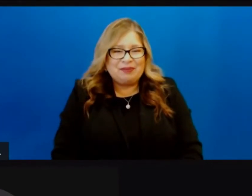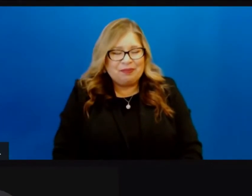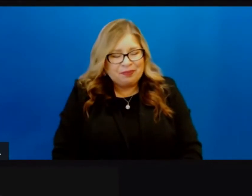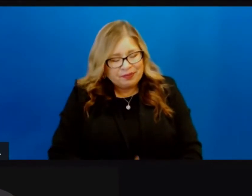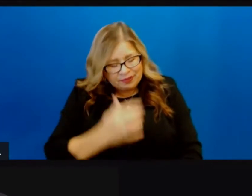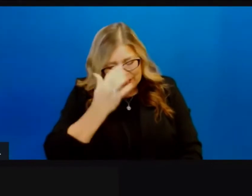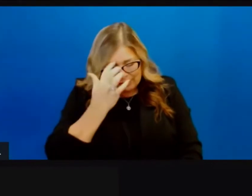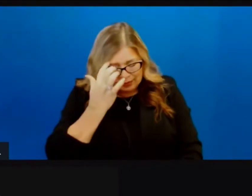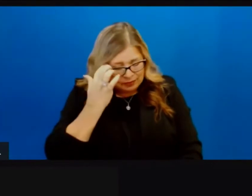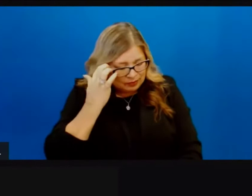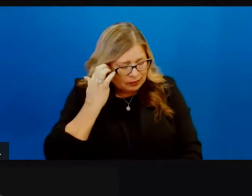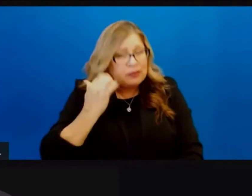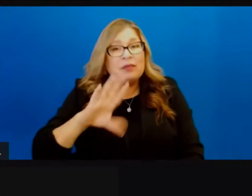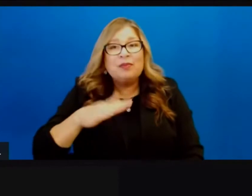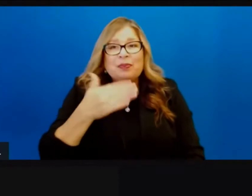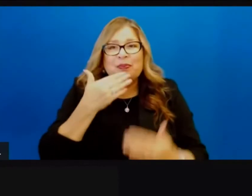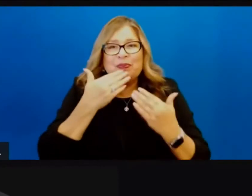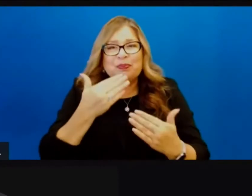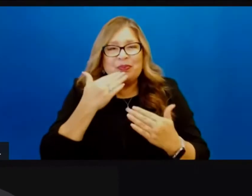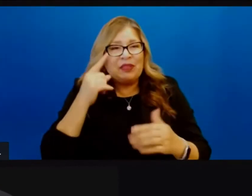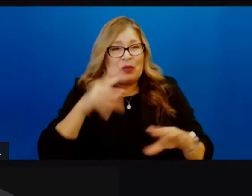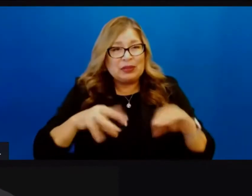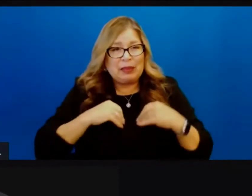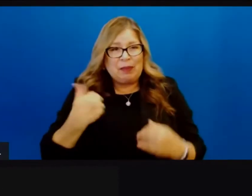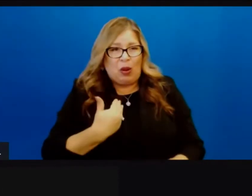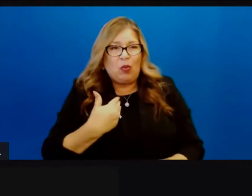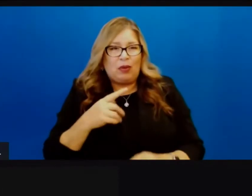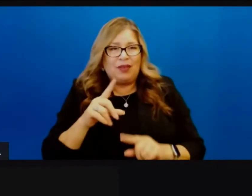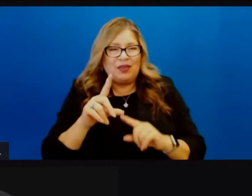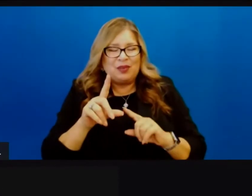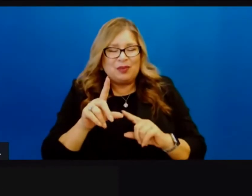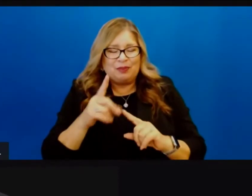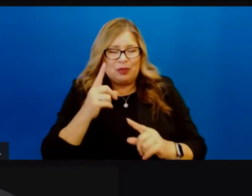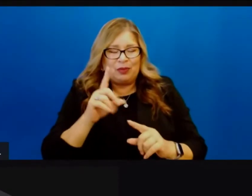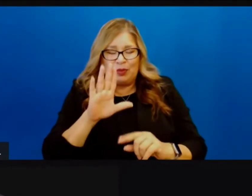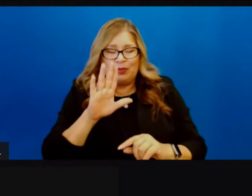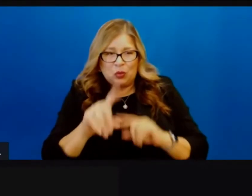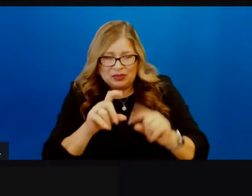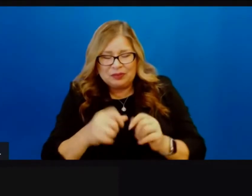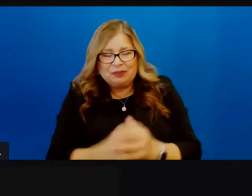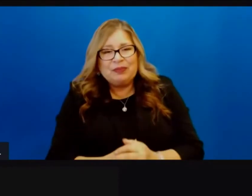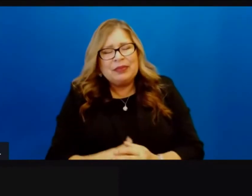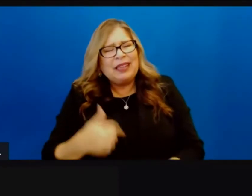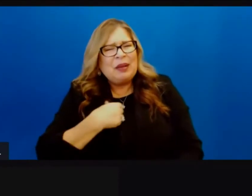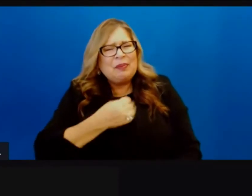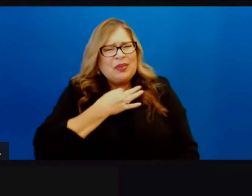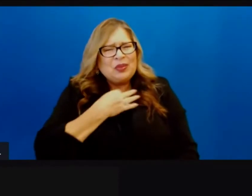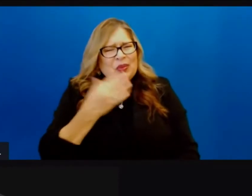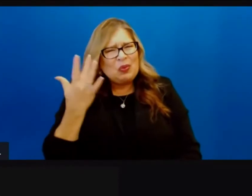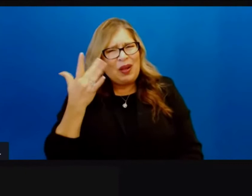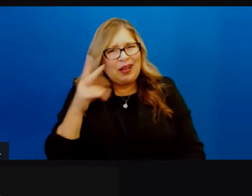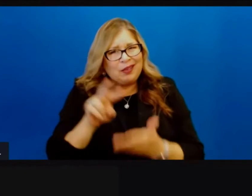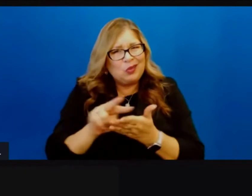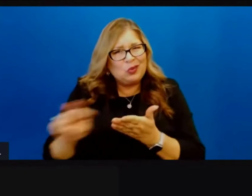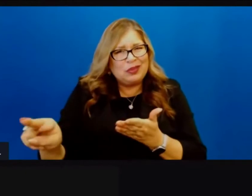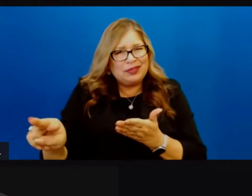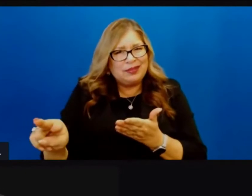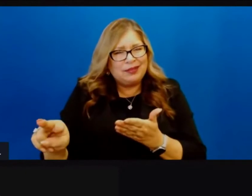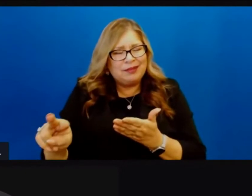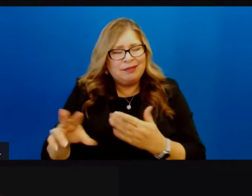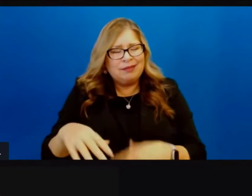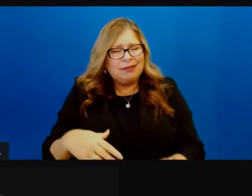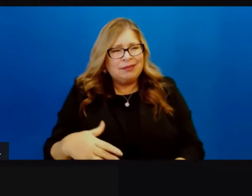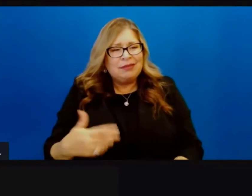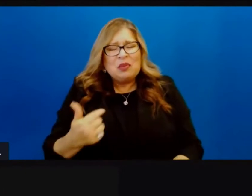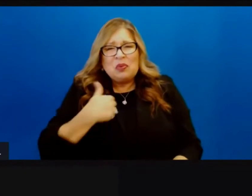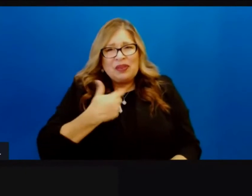Thank you, Dr. Galley, for taking our questions. I'm curious why the 2 weeks. Specifically, we know